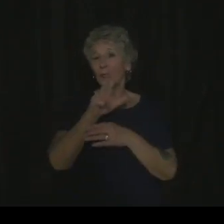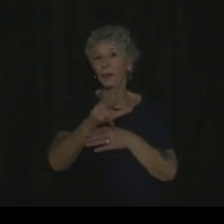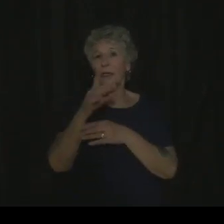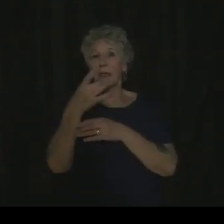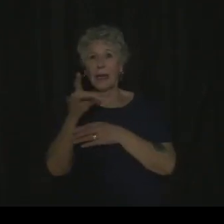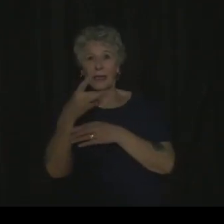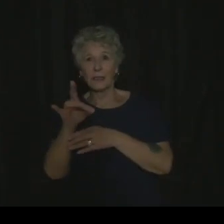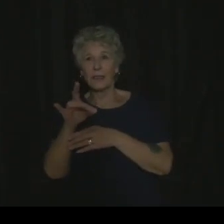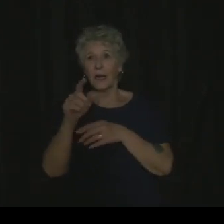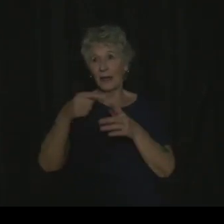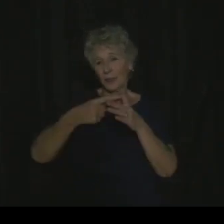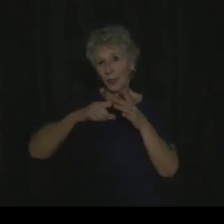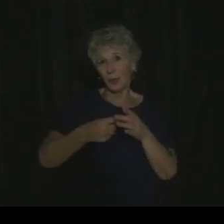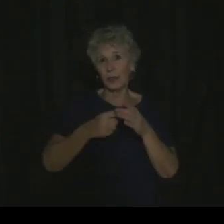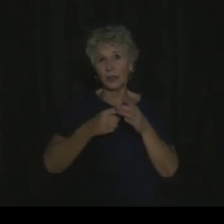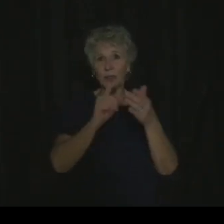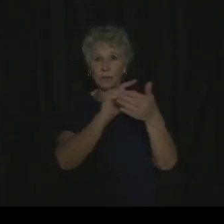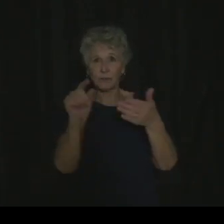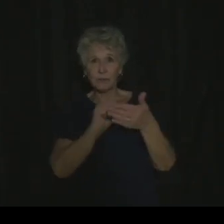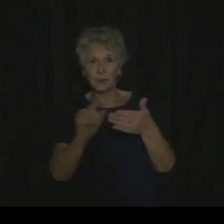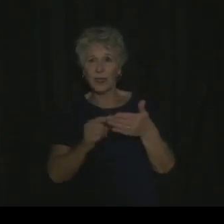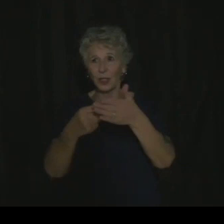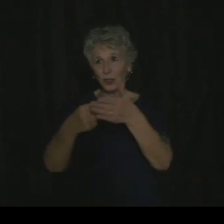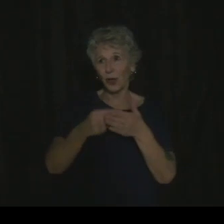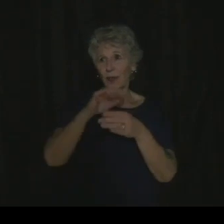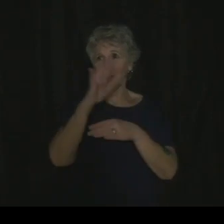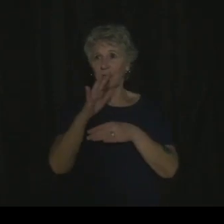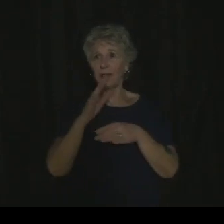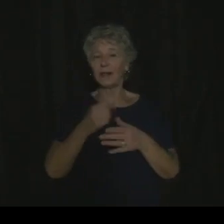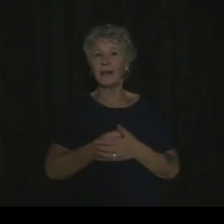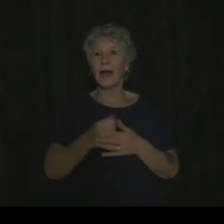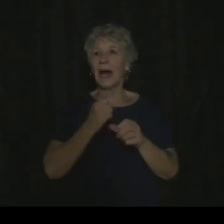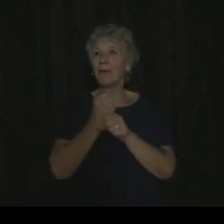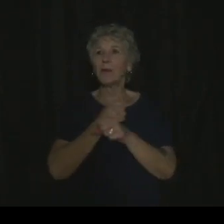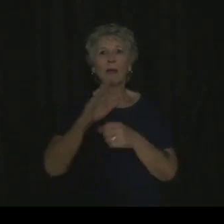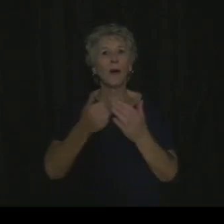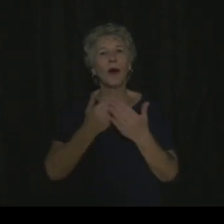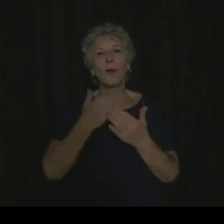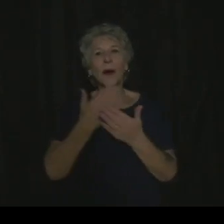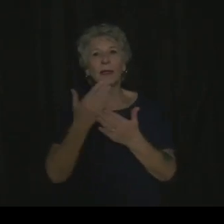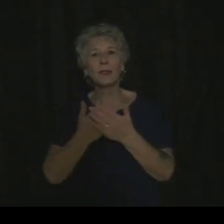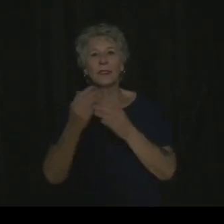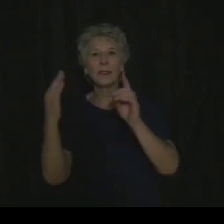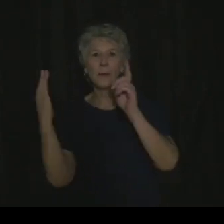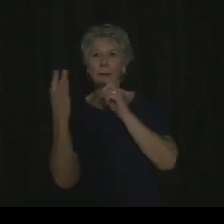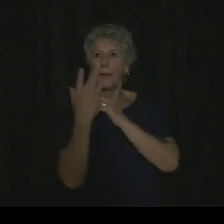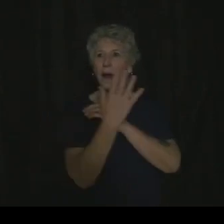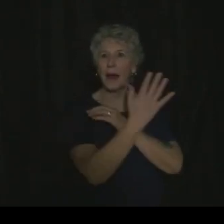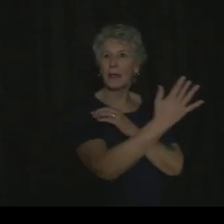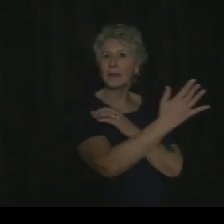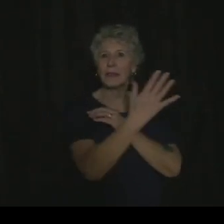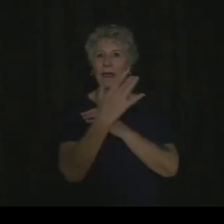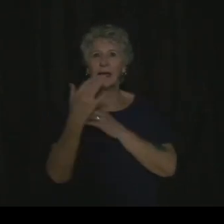is the original text. Please show me your glory. And he said, I will make all my goodness pass before you and will proclaim before you my name, the